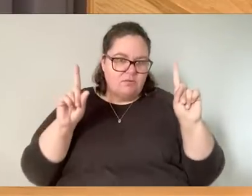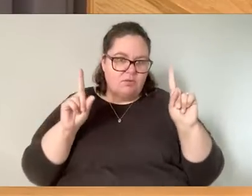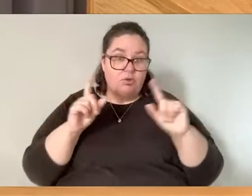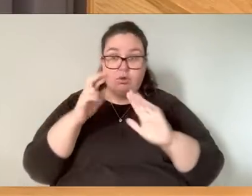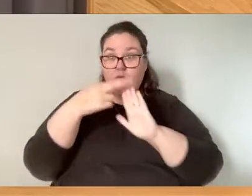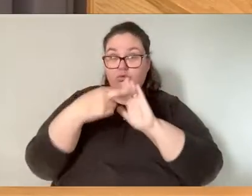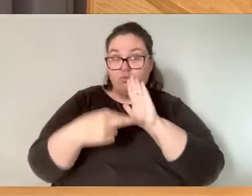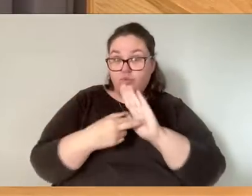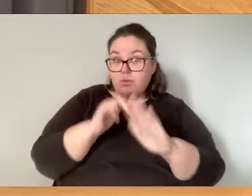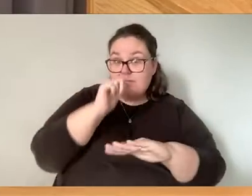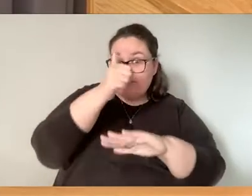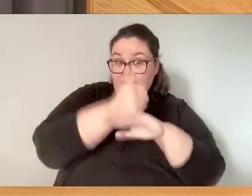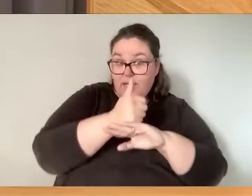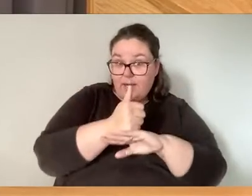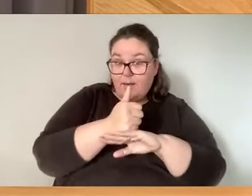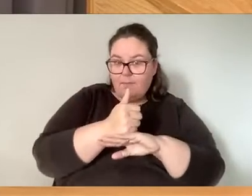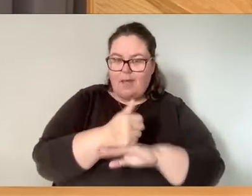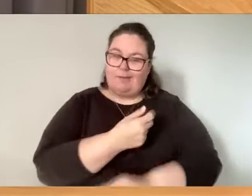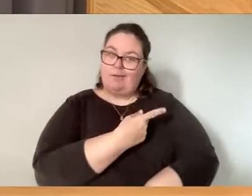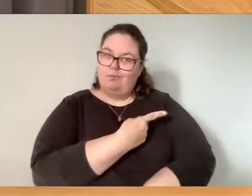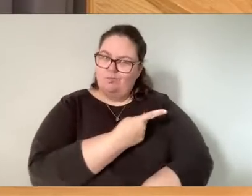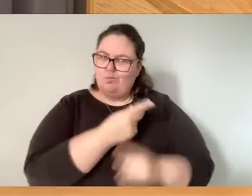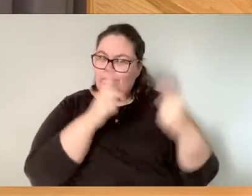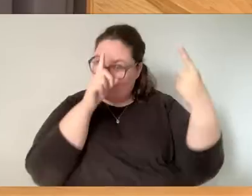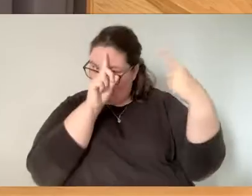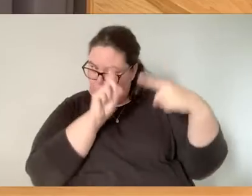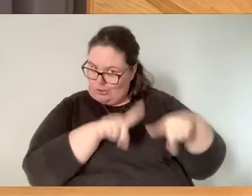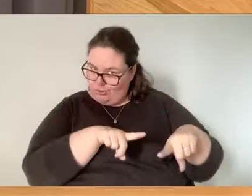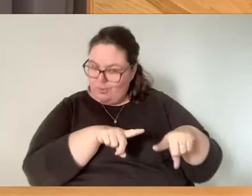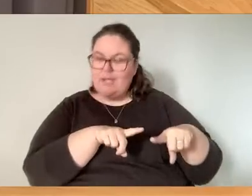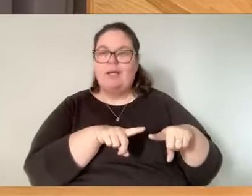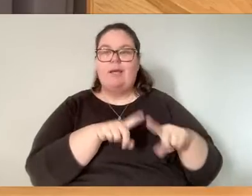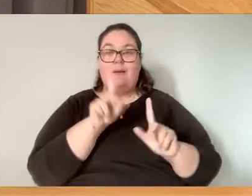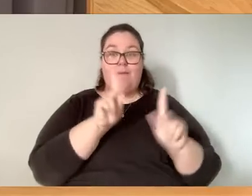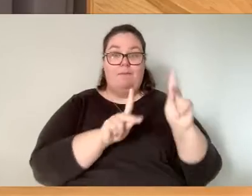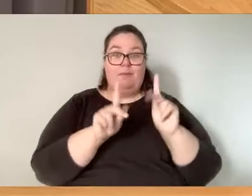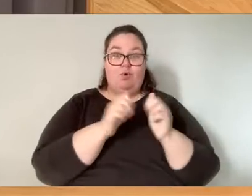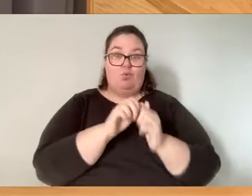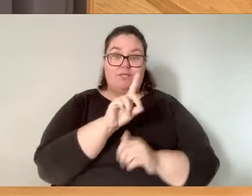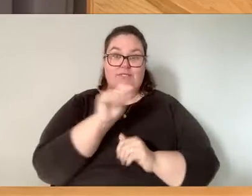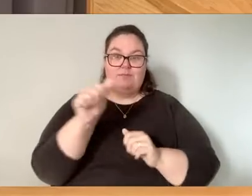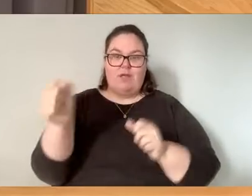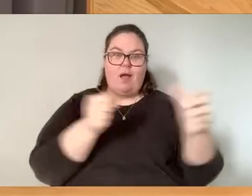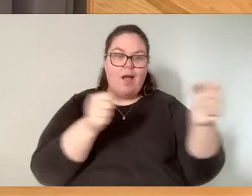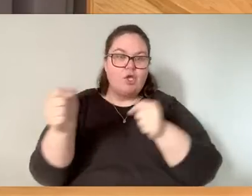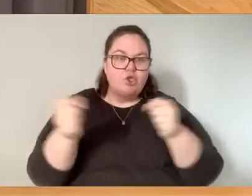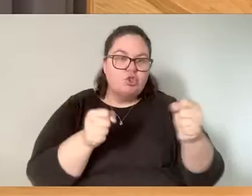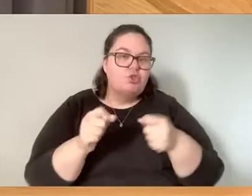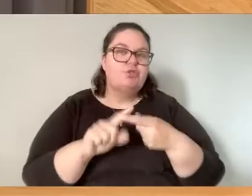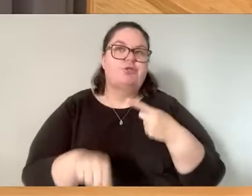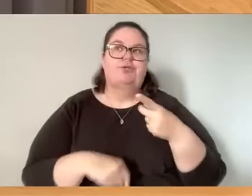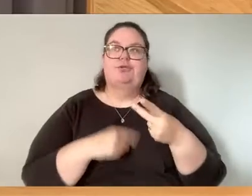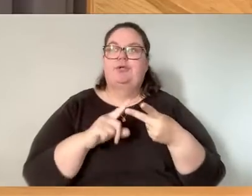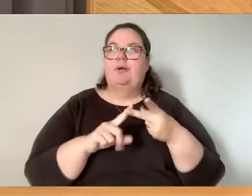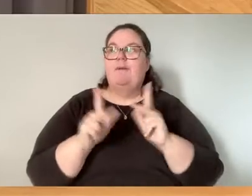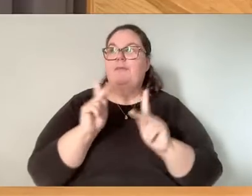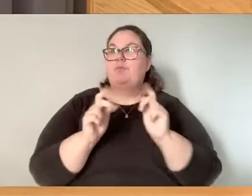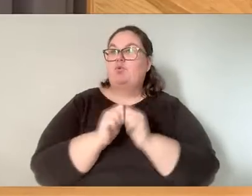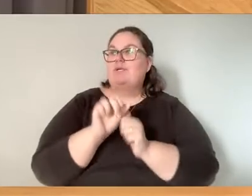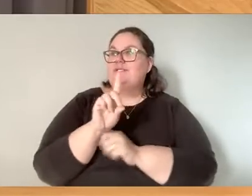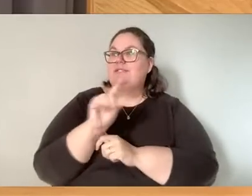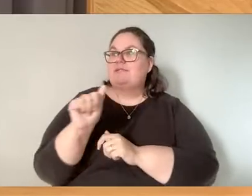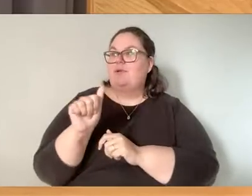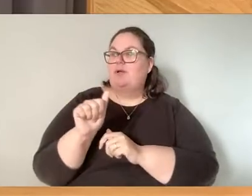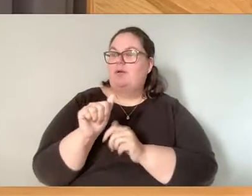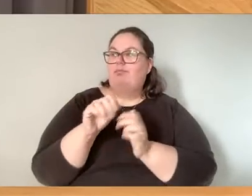I agree, how many new people with a disability get employed, how many people with a disability are reporting that there